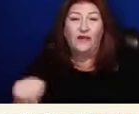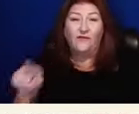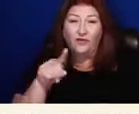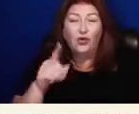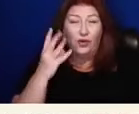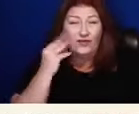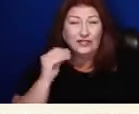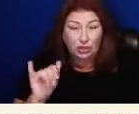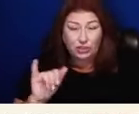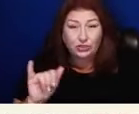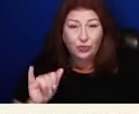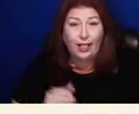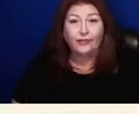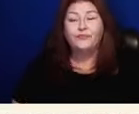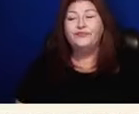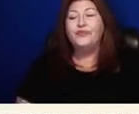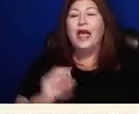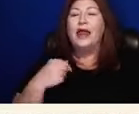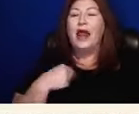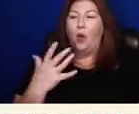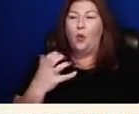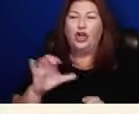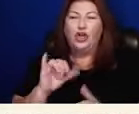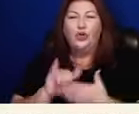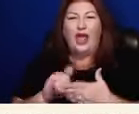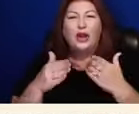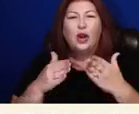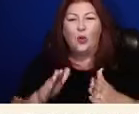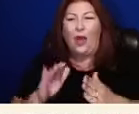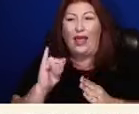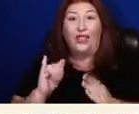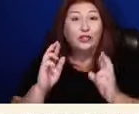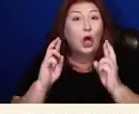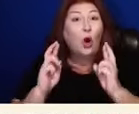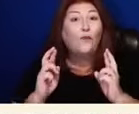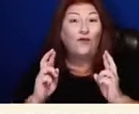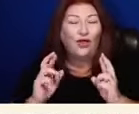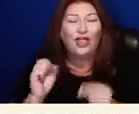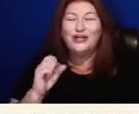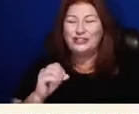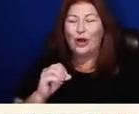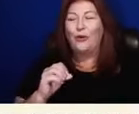well. And I want to do that in a way that's hopeful. And so this is